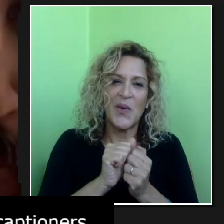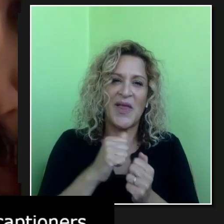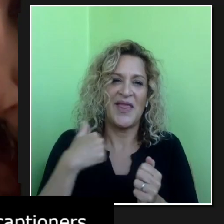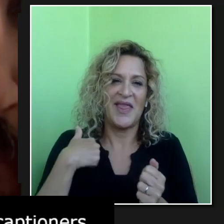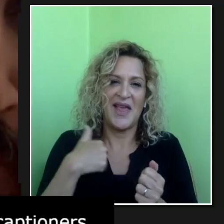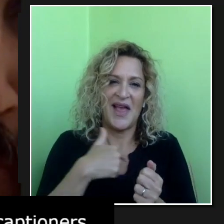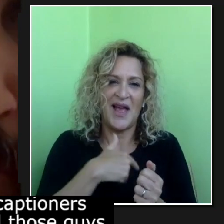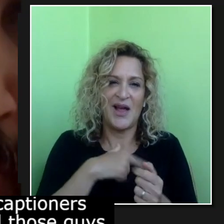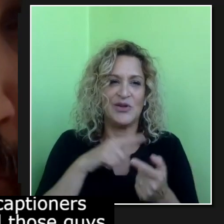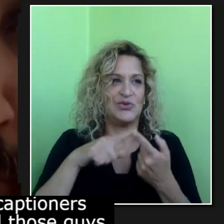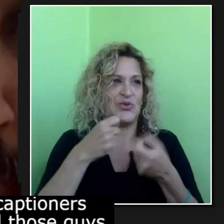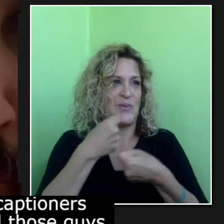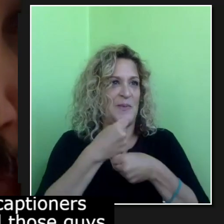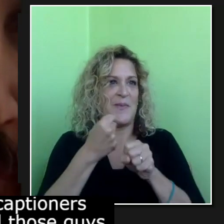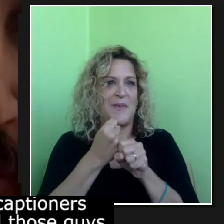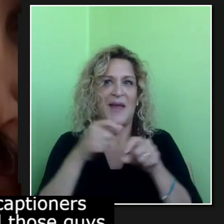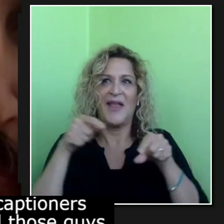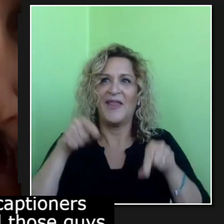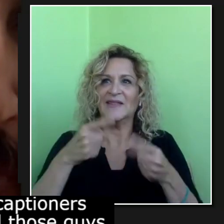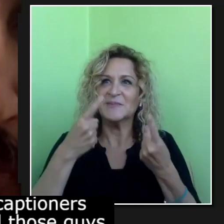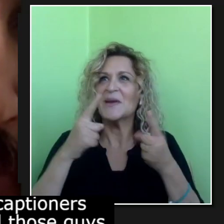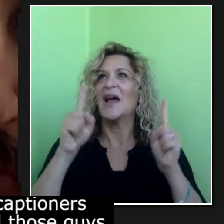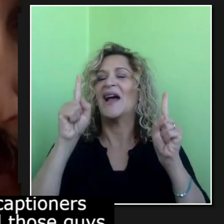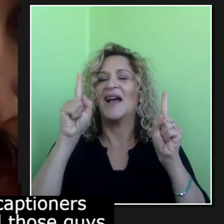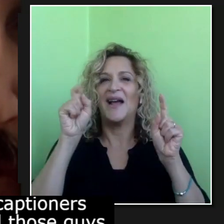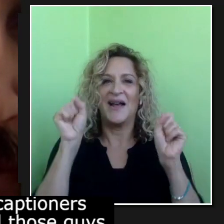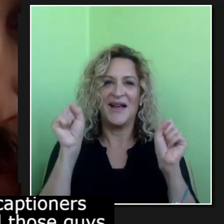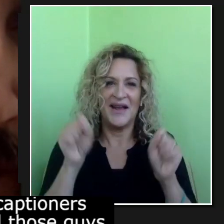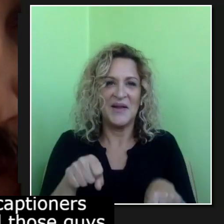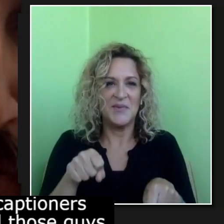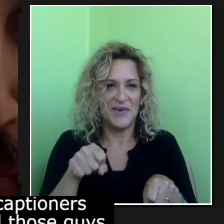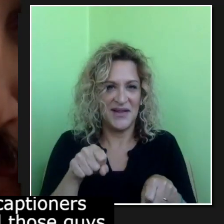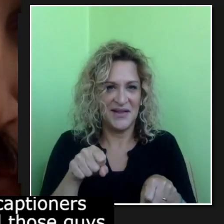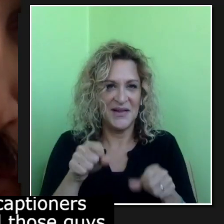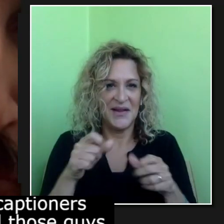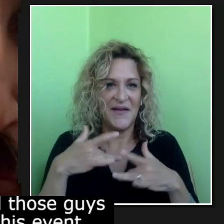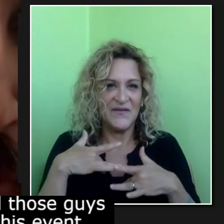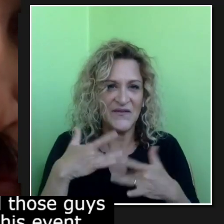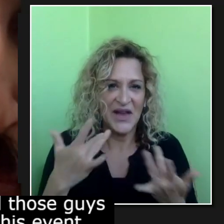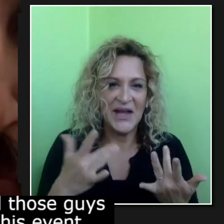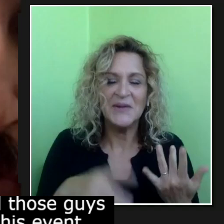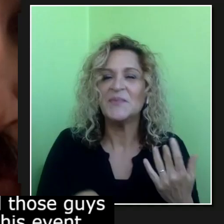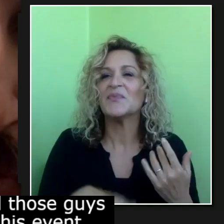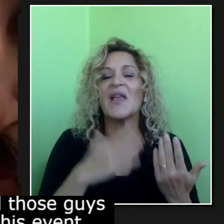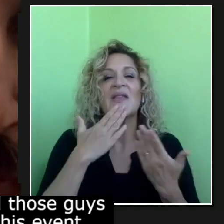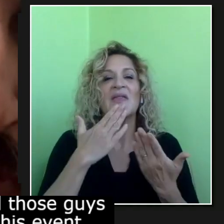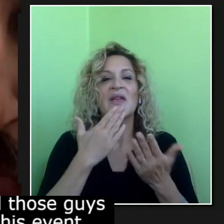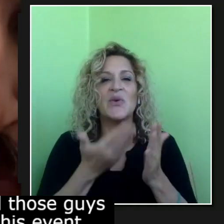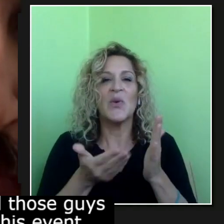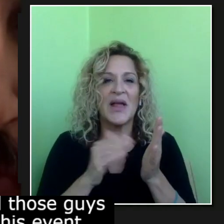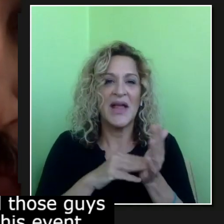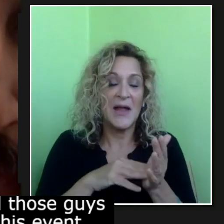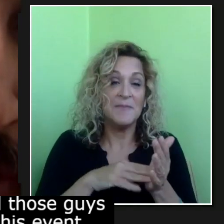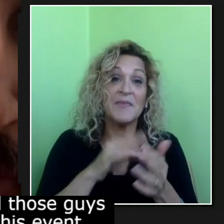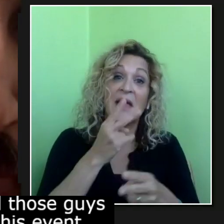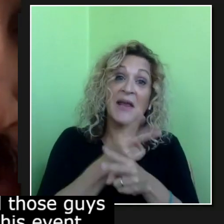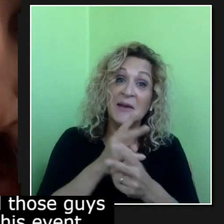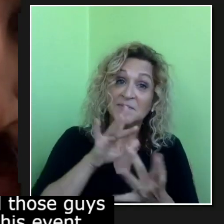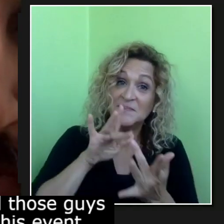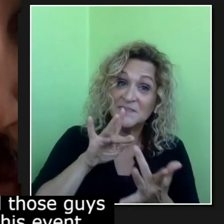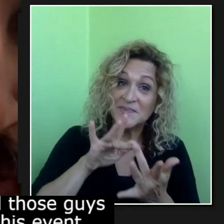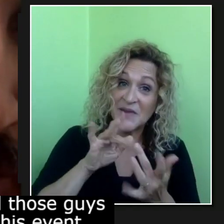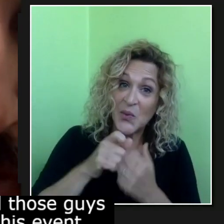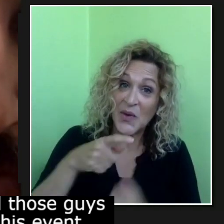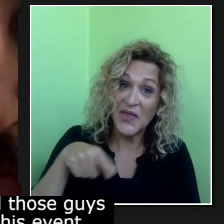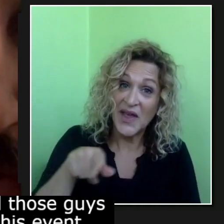event possible. So thank you very much once again, and stay tuned with us. We will try to